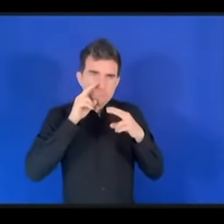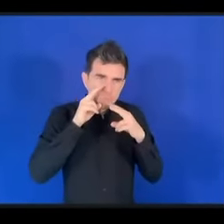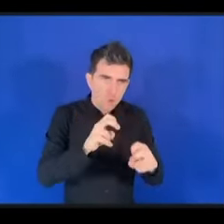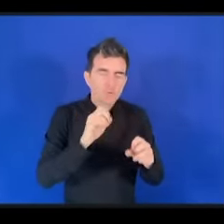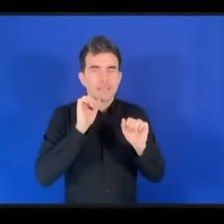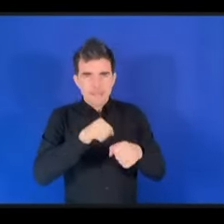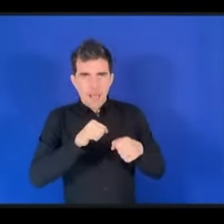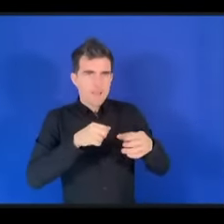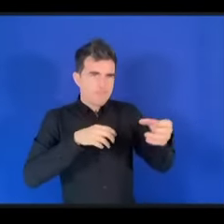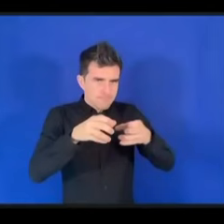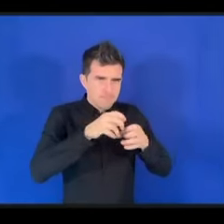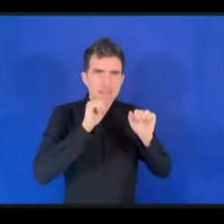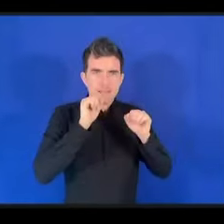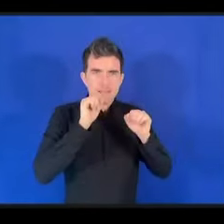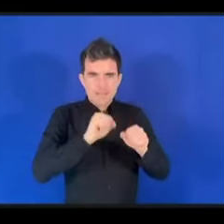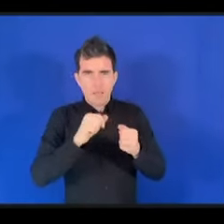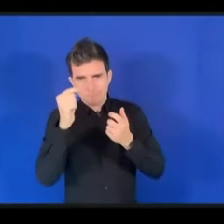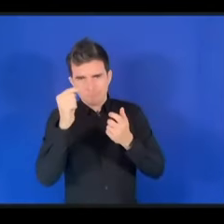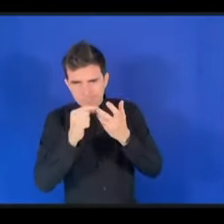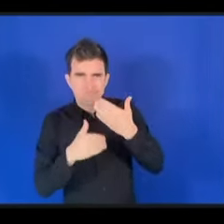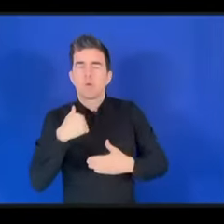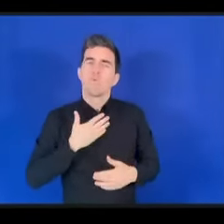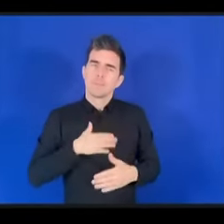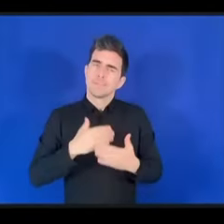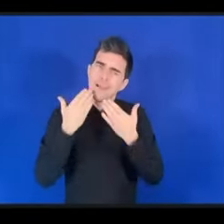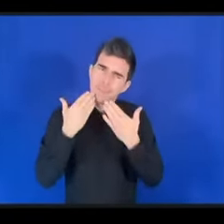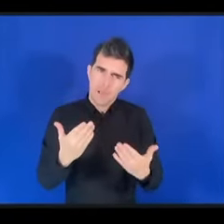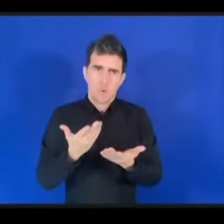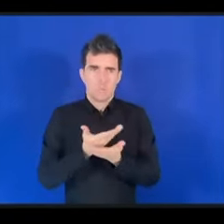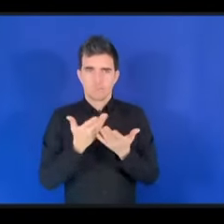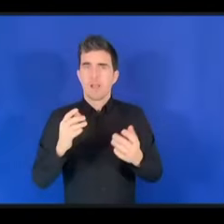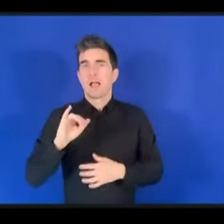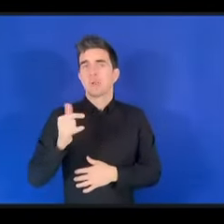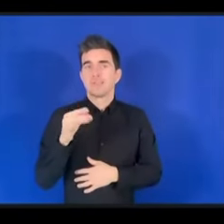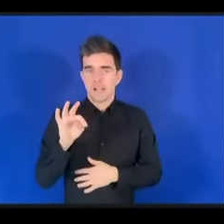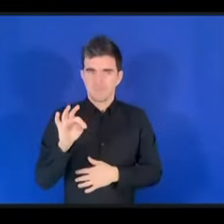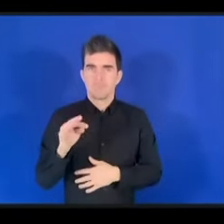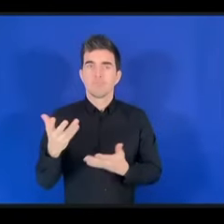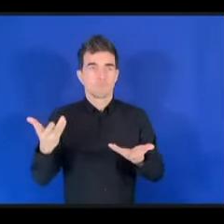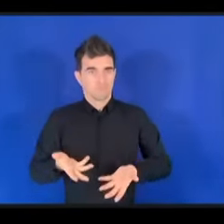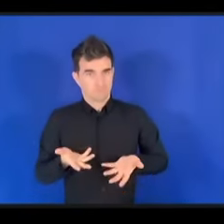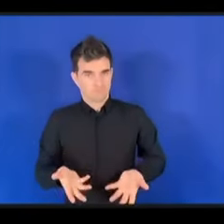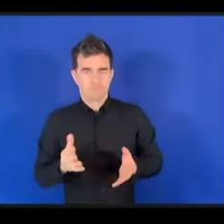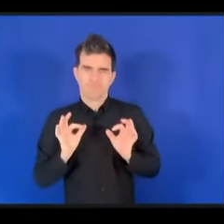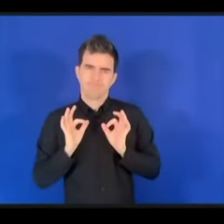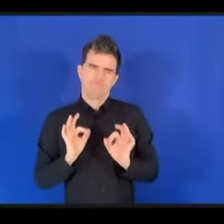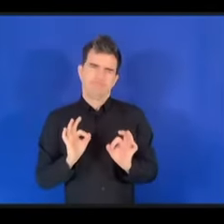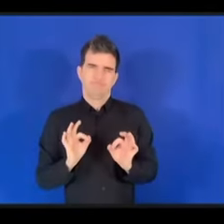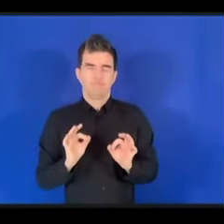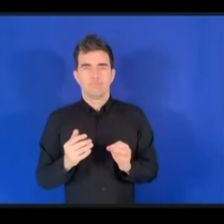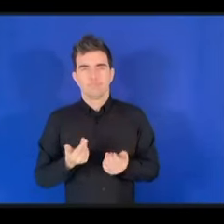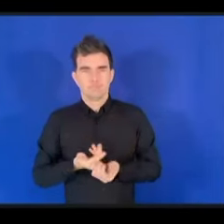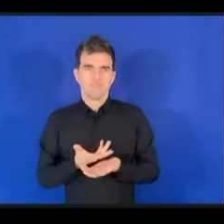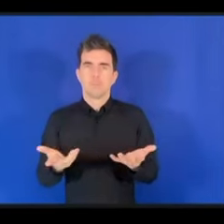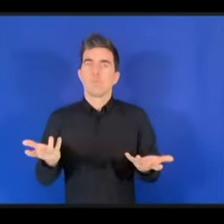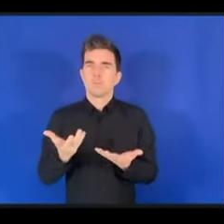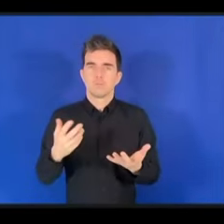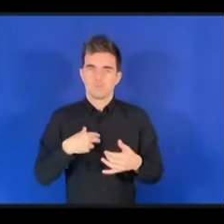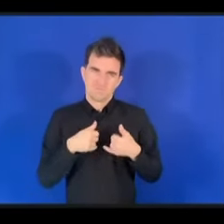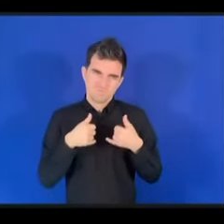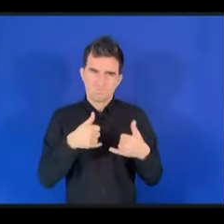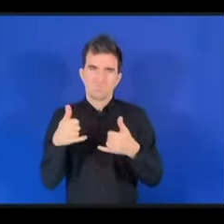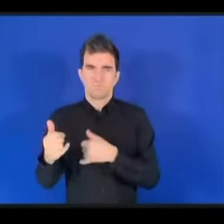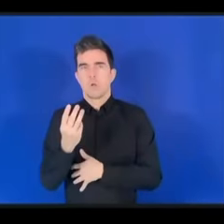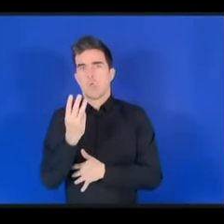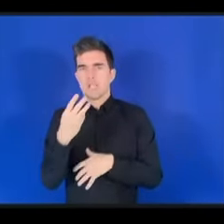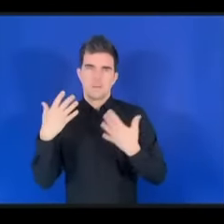perfect scenario to award three outstanding organizations contributing to the development of internet exchange points in